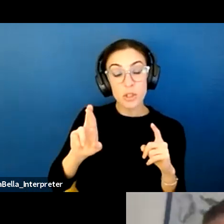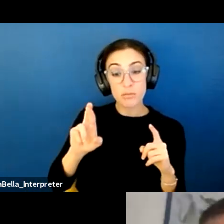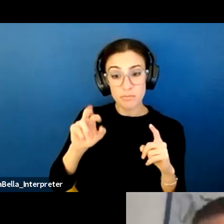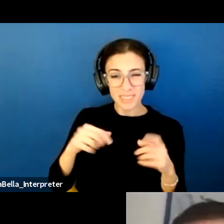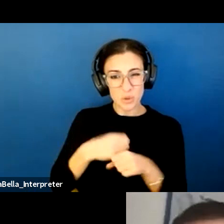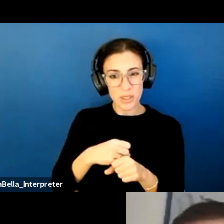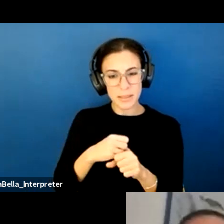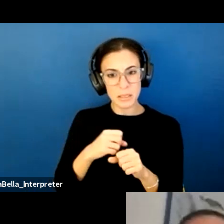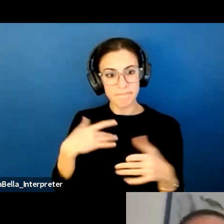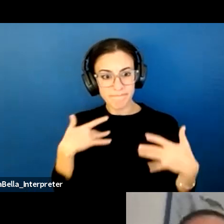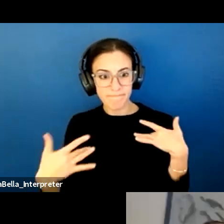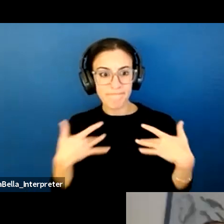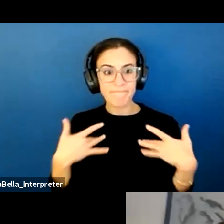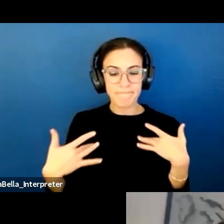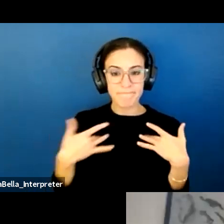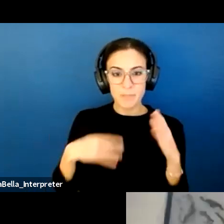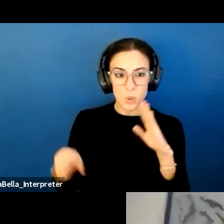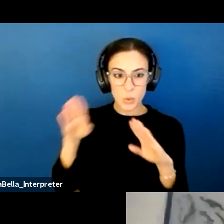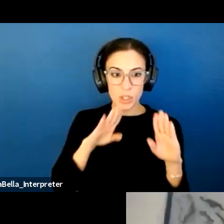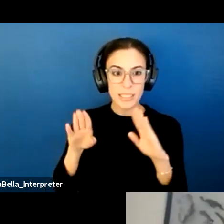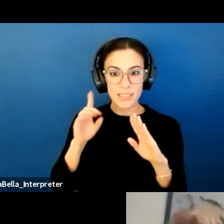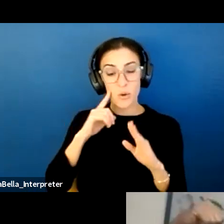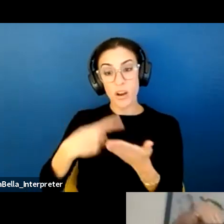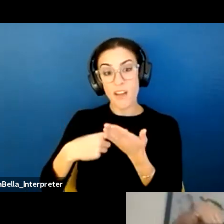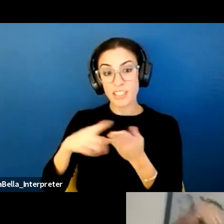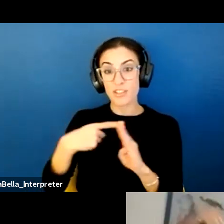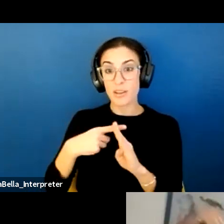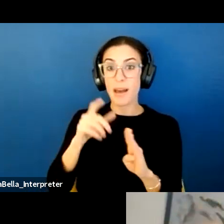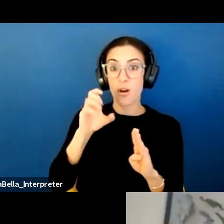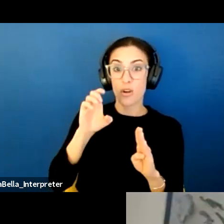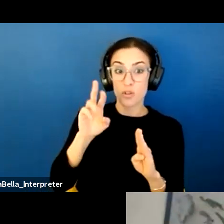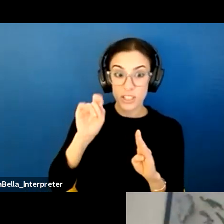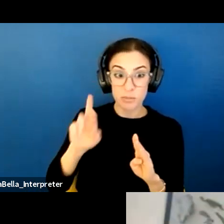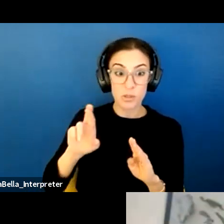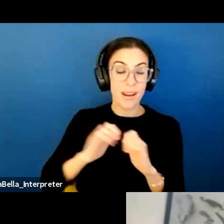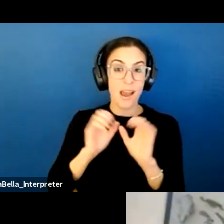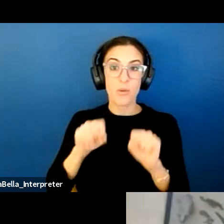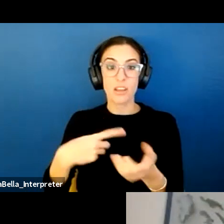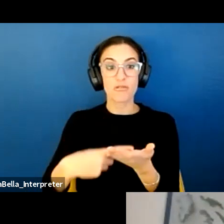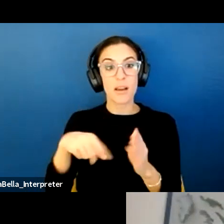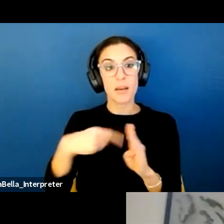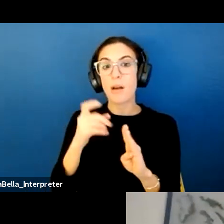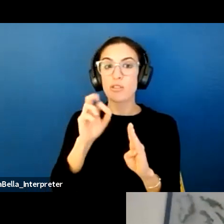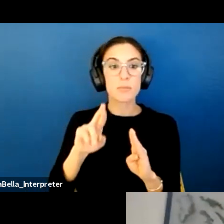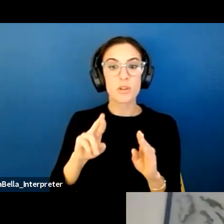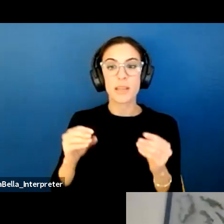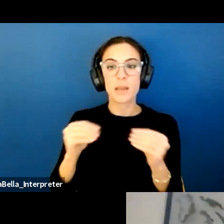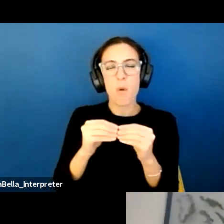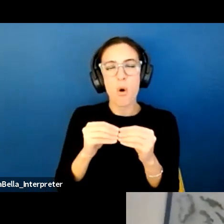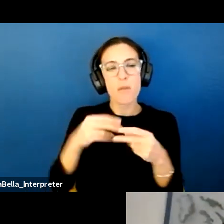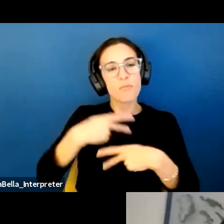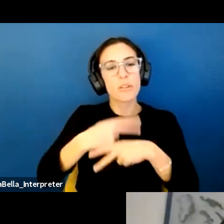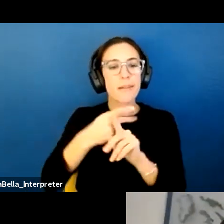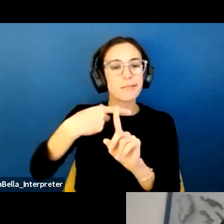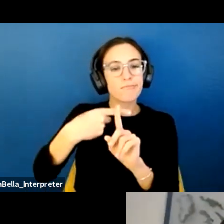worries, right, for conversations about CRISPR and how we can talk about CRISPR in a more productive way. Namely,